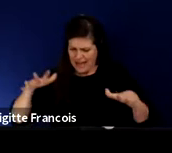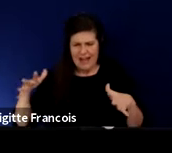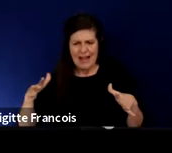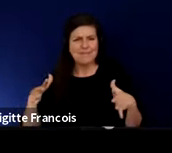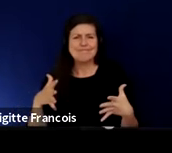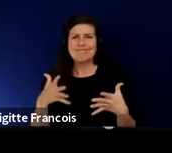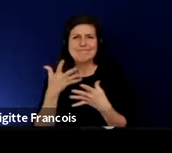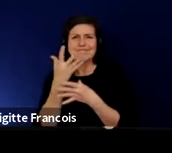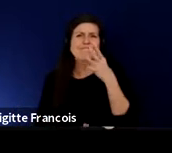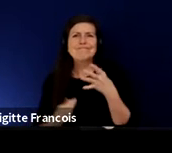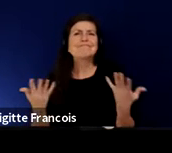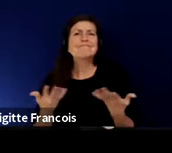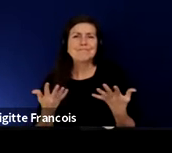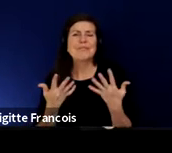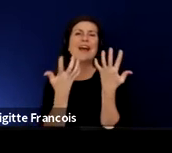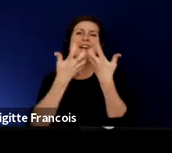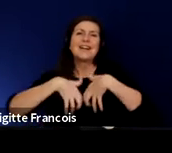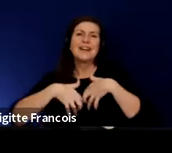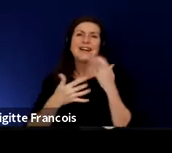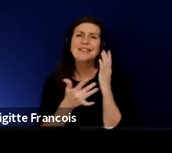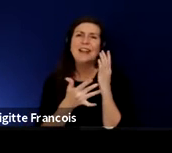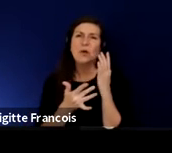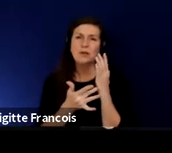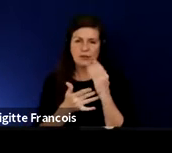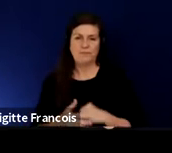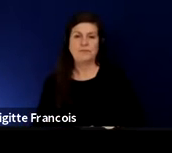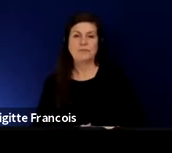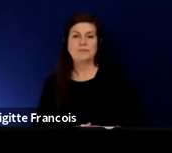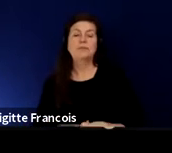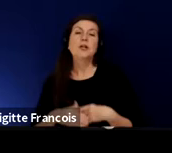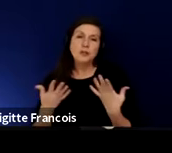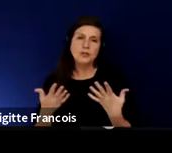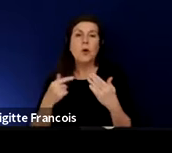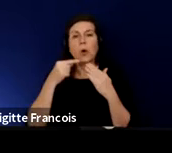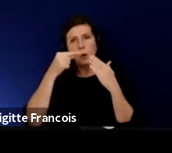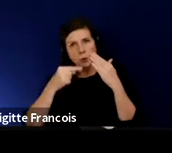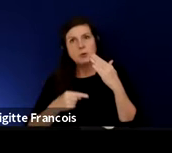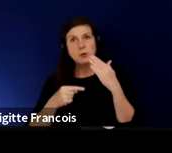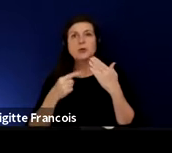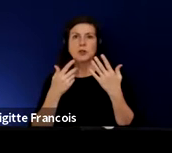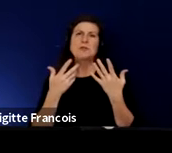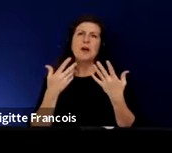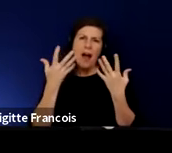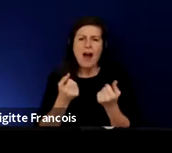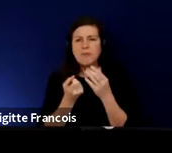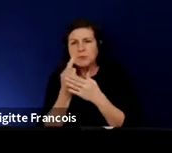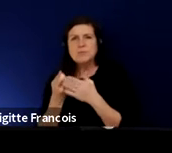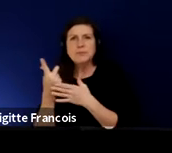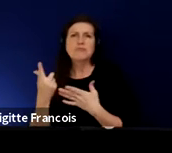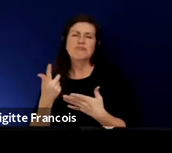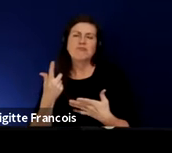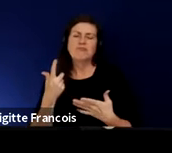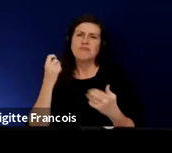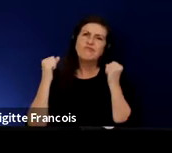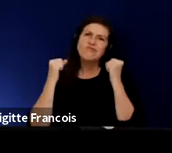than we thought, but still there are some complaints and negative things. So you're welcome to